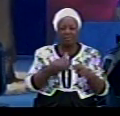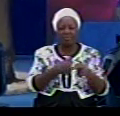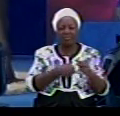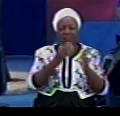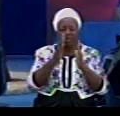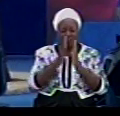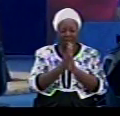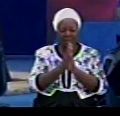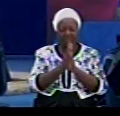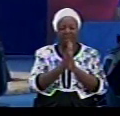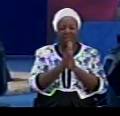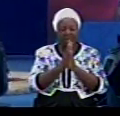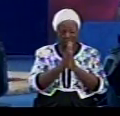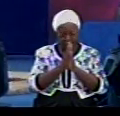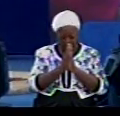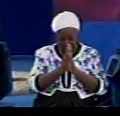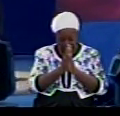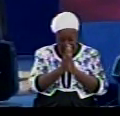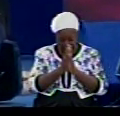pray.